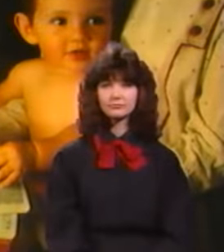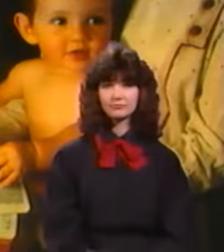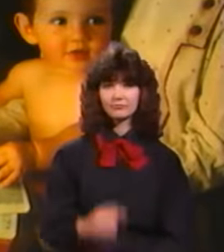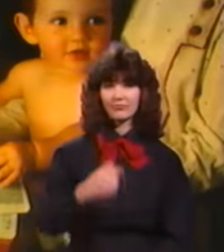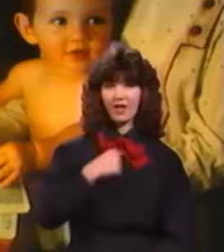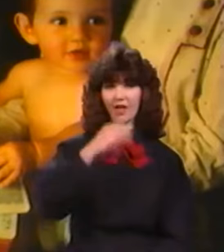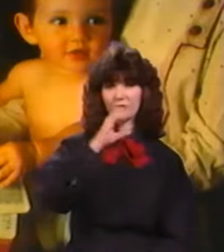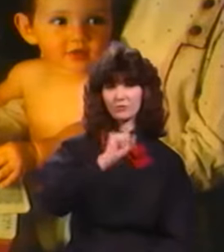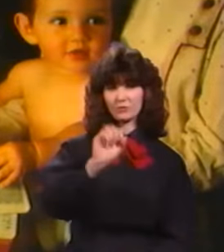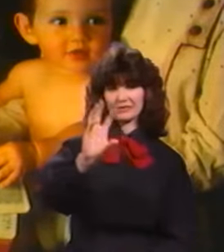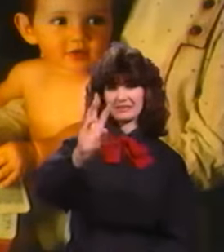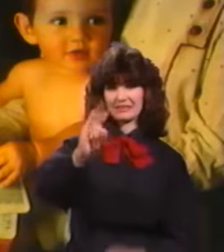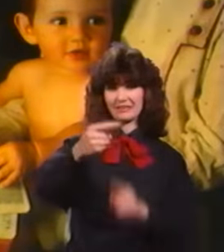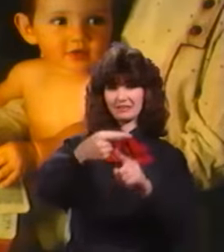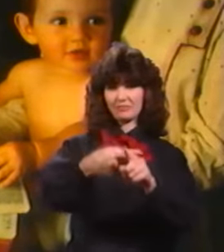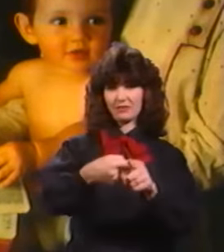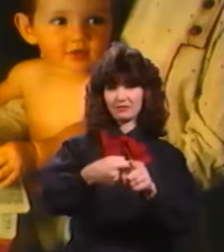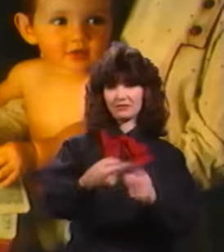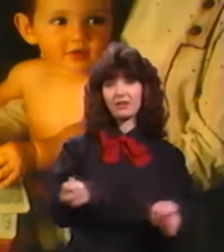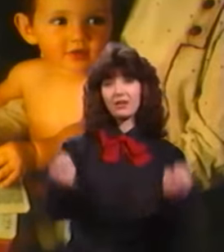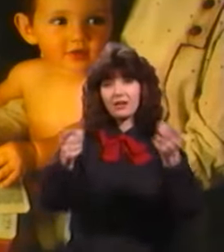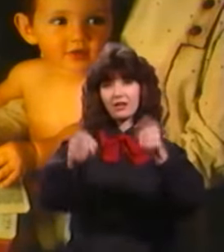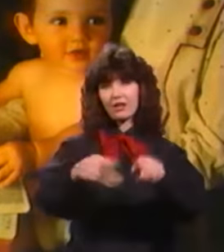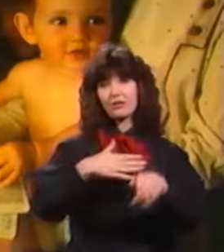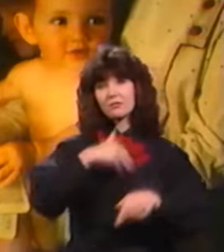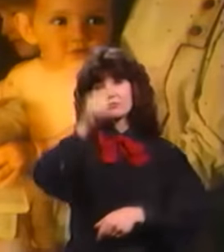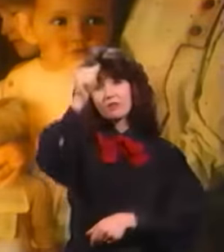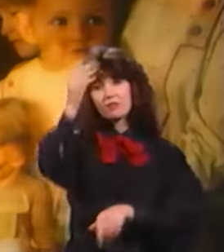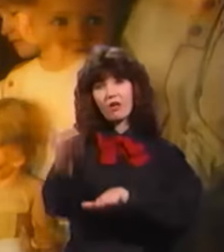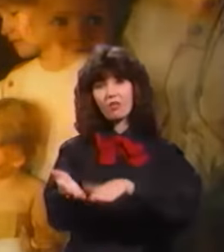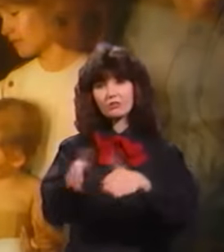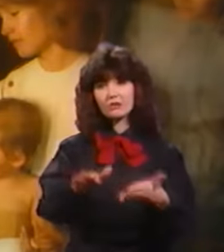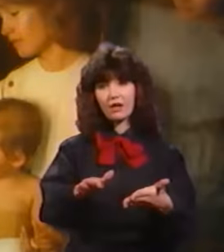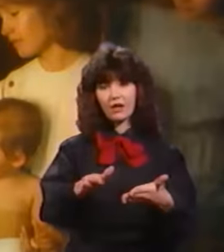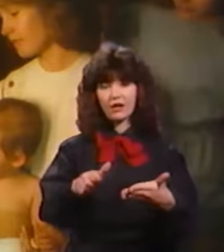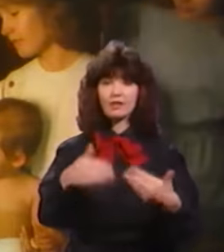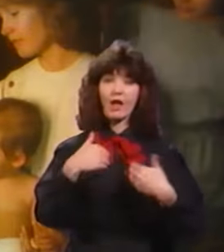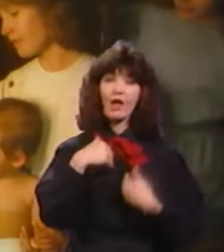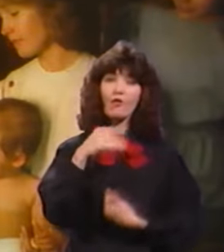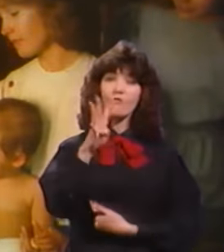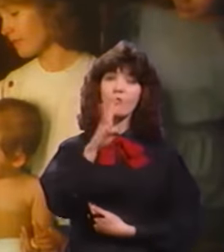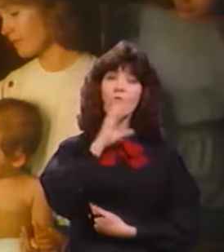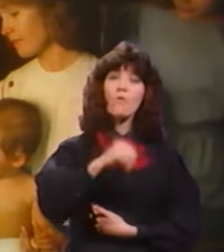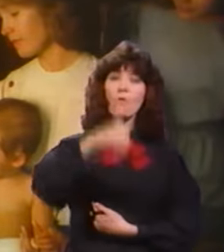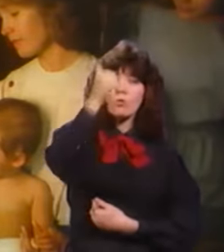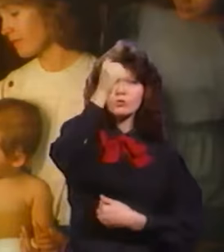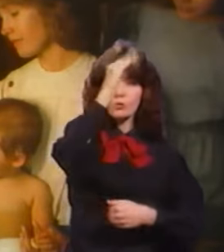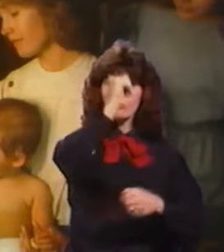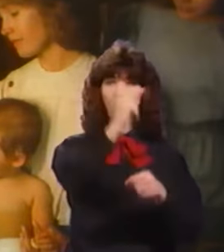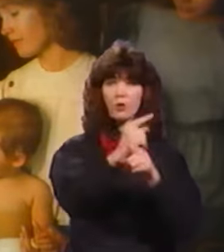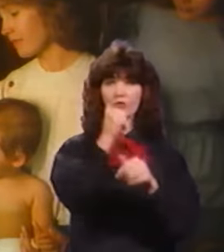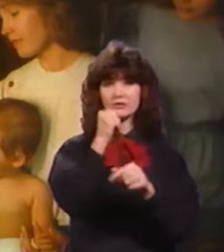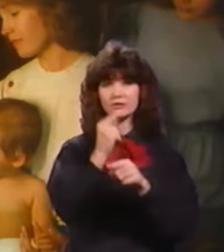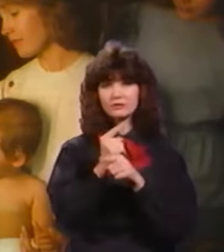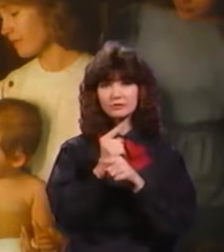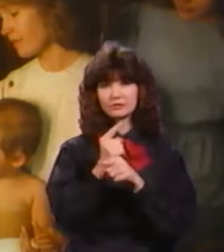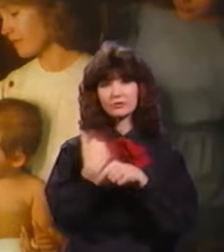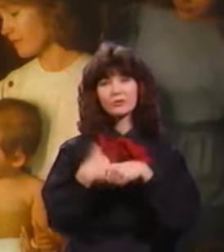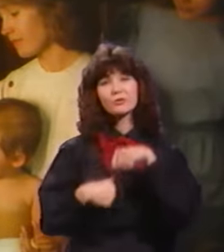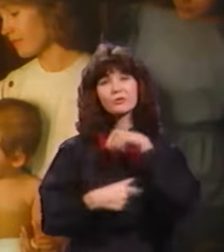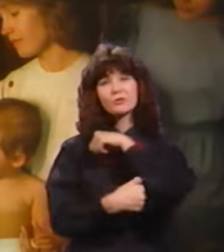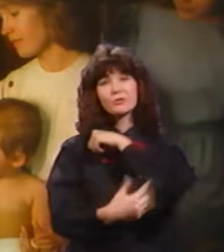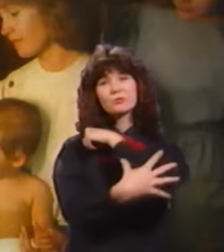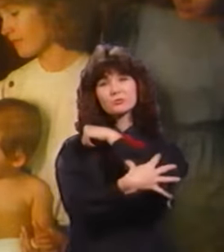I was only 6 months old when my father died. I had four older brothers and sisters. We were very poor.